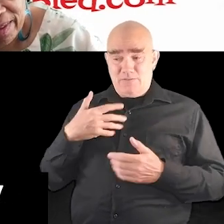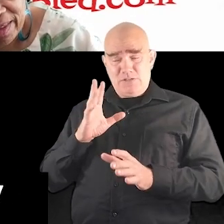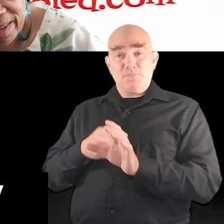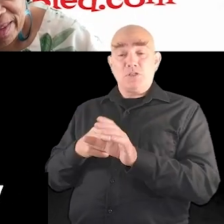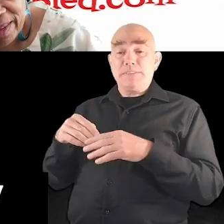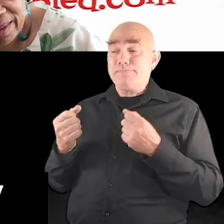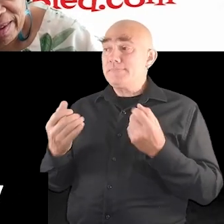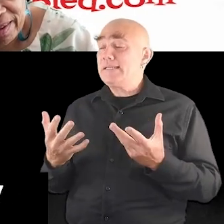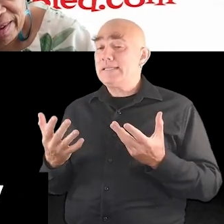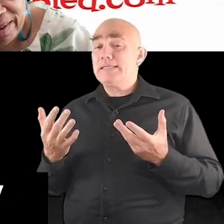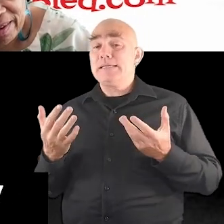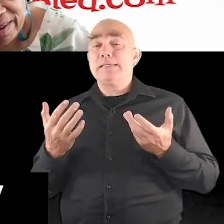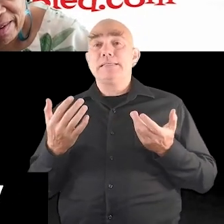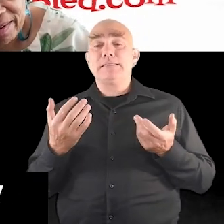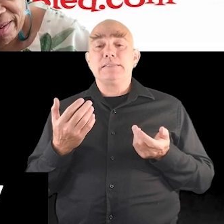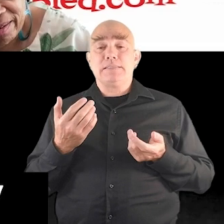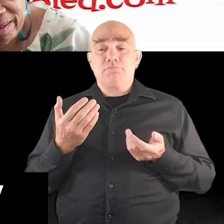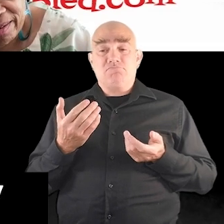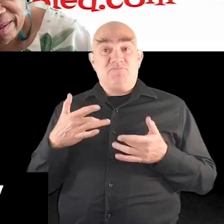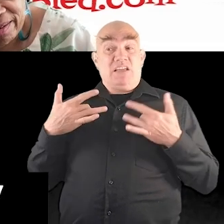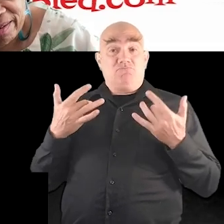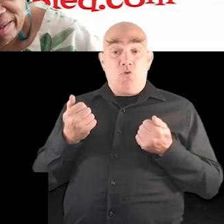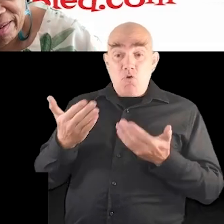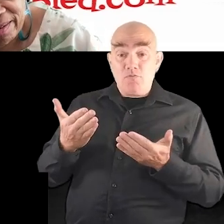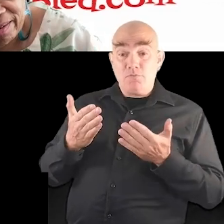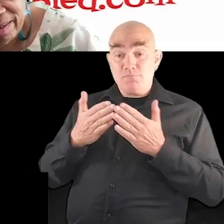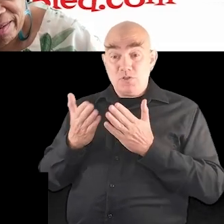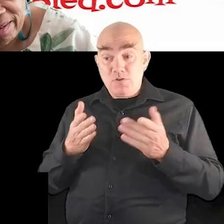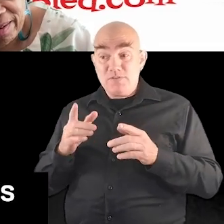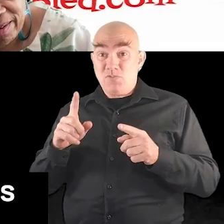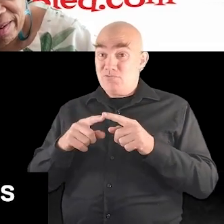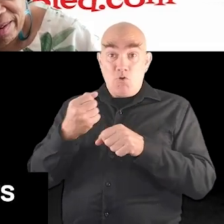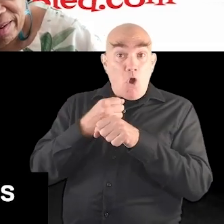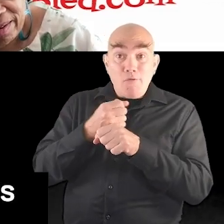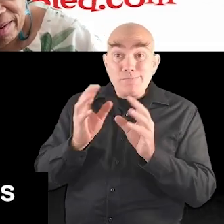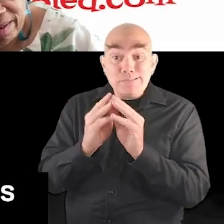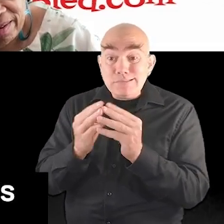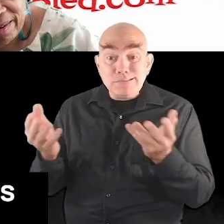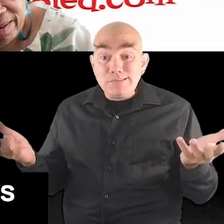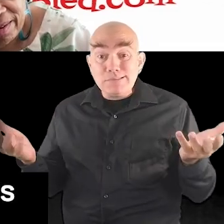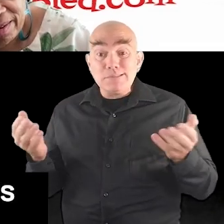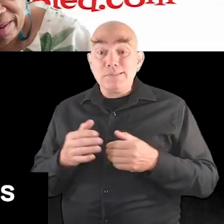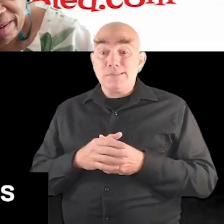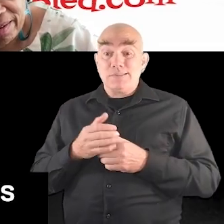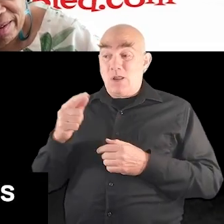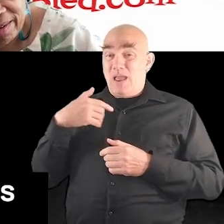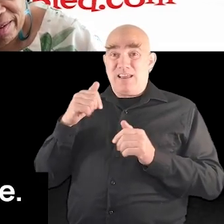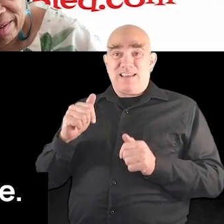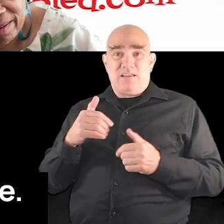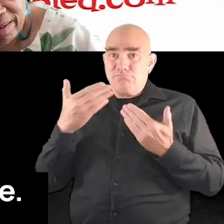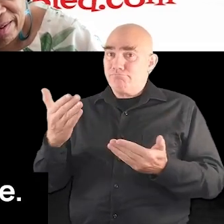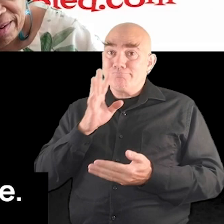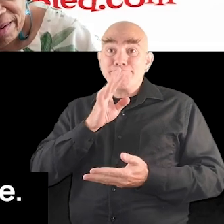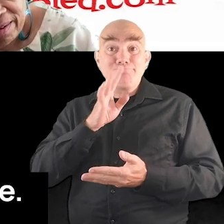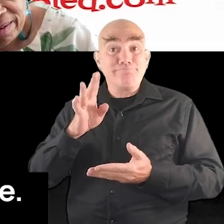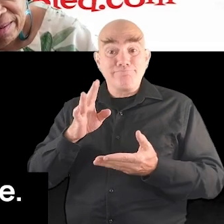I have participated in many events offering community service, going to coffee hours,